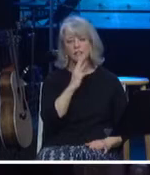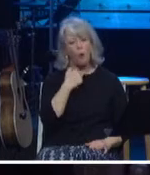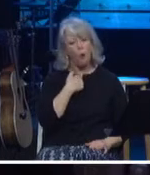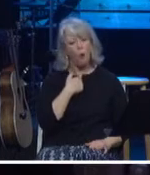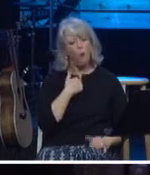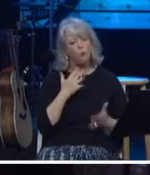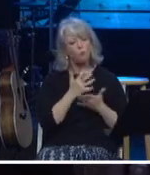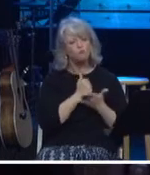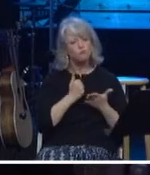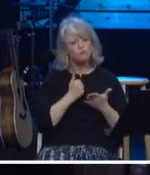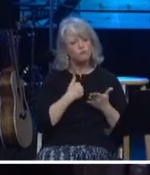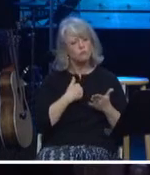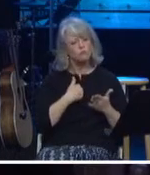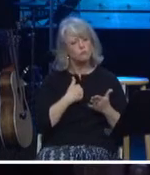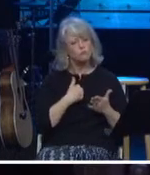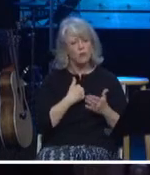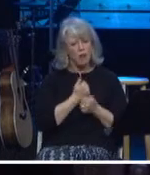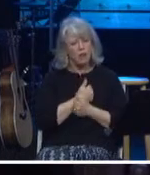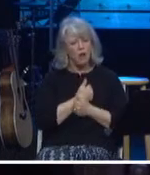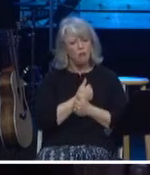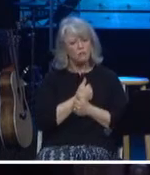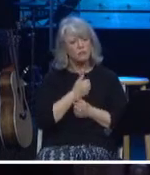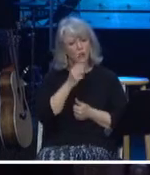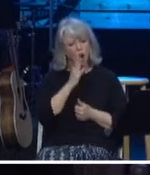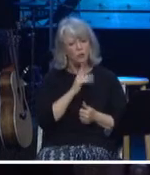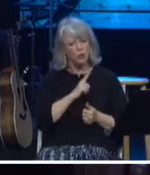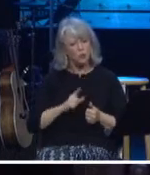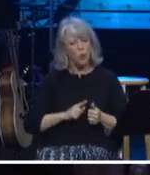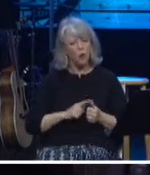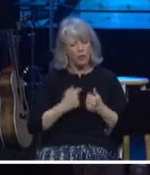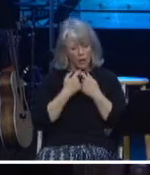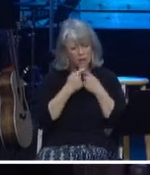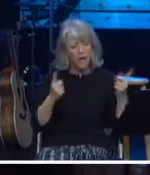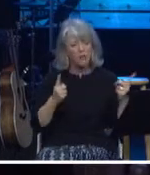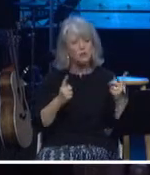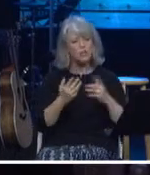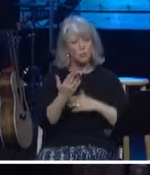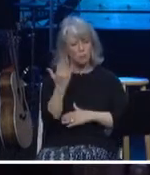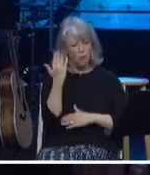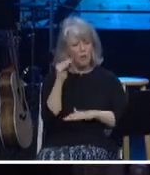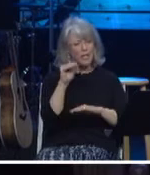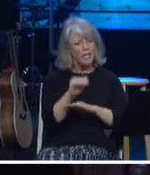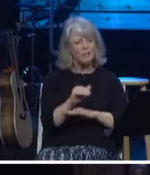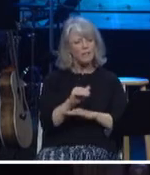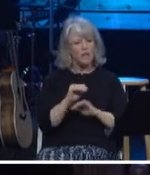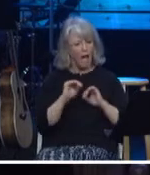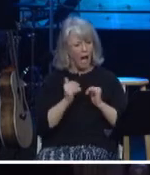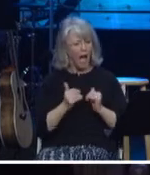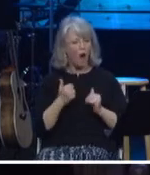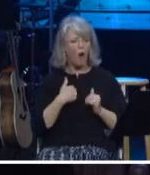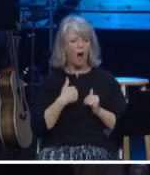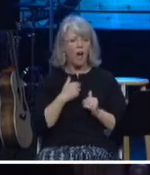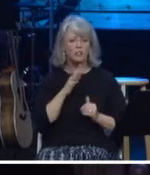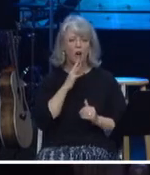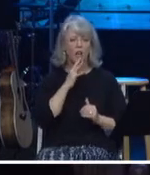Lord. Every morning and evening, they affirmed their love for God by reciting the